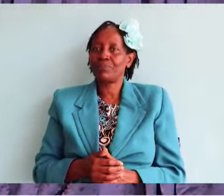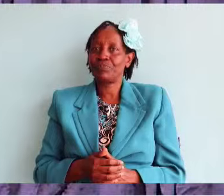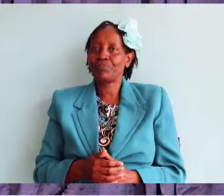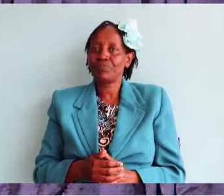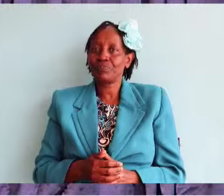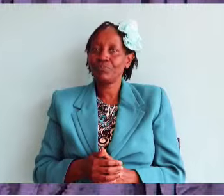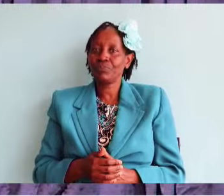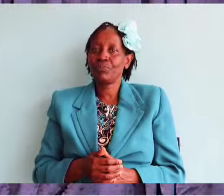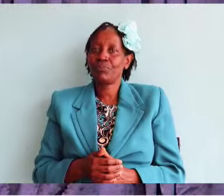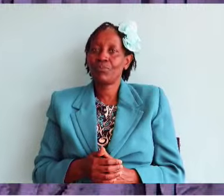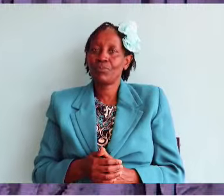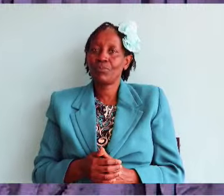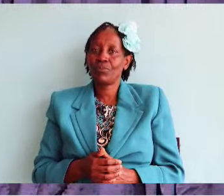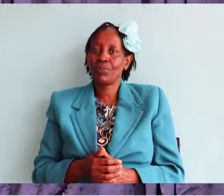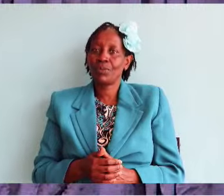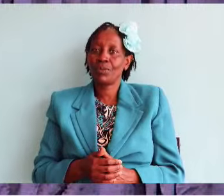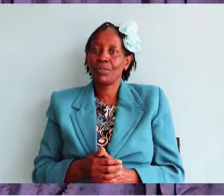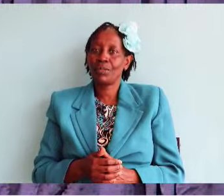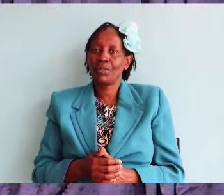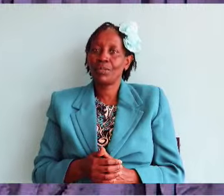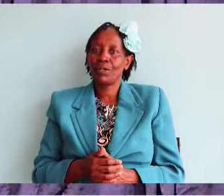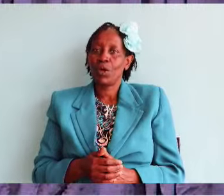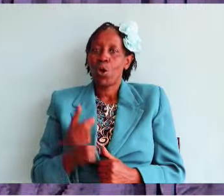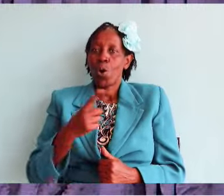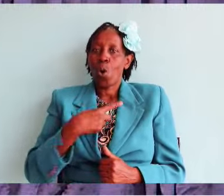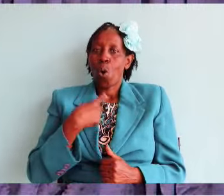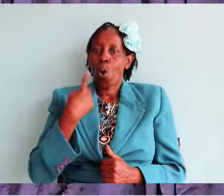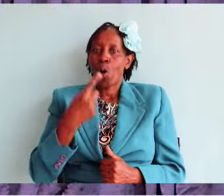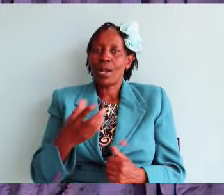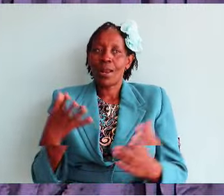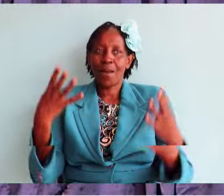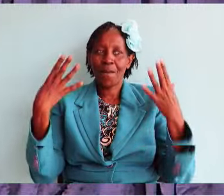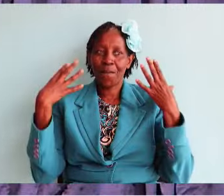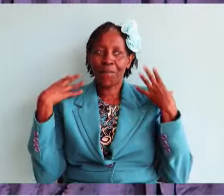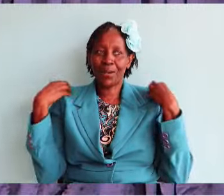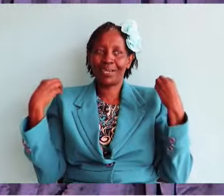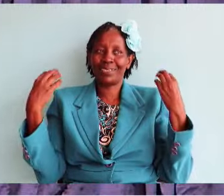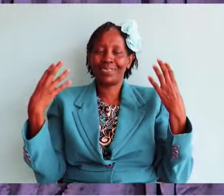democracy should only be practiced in politics,